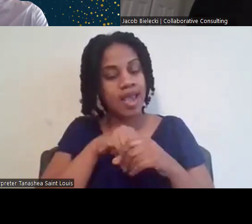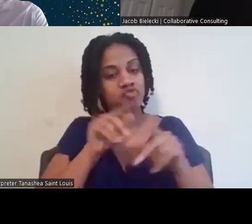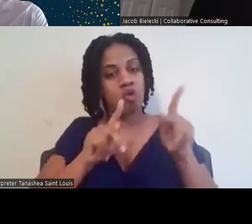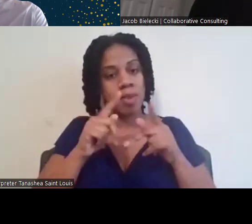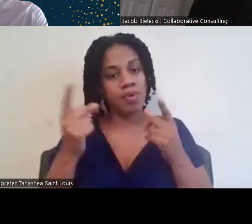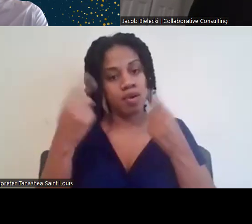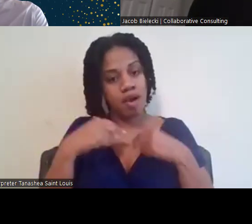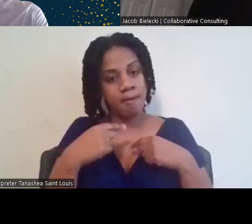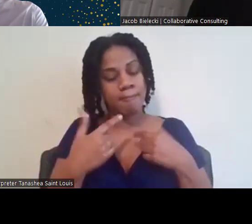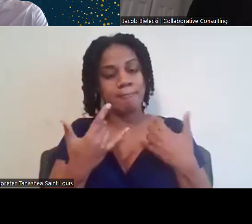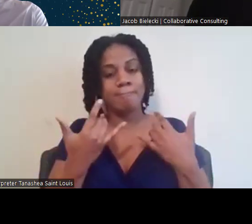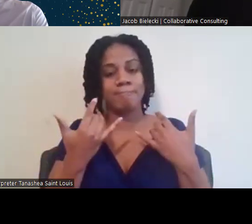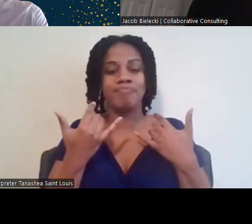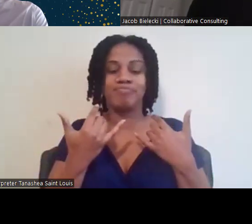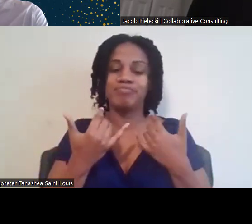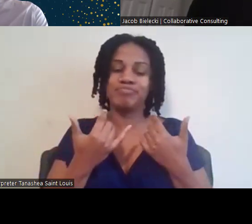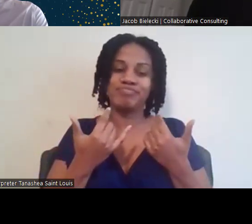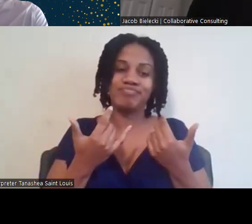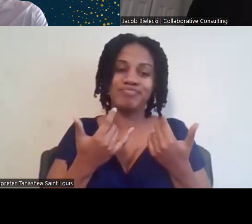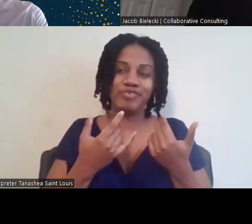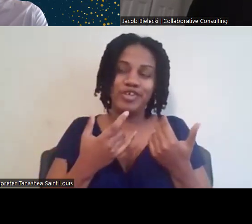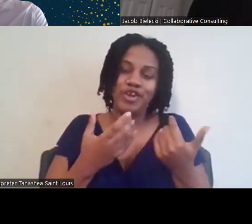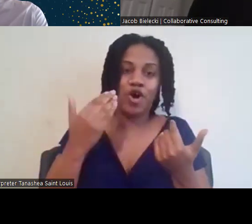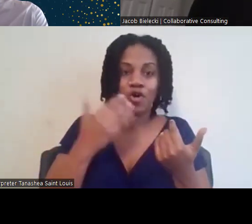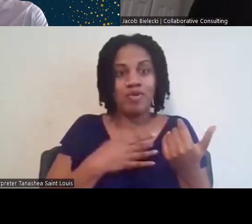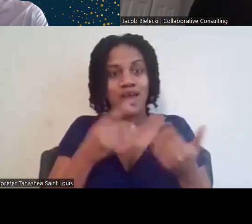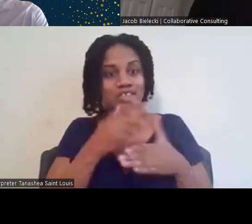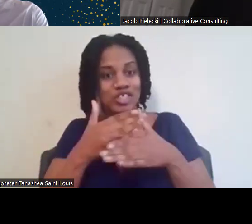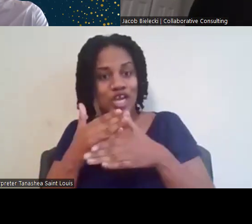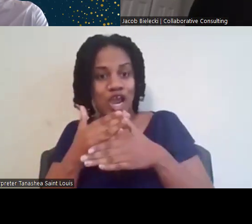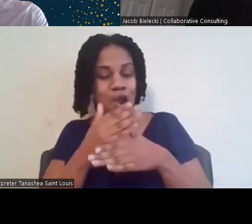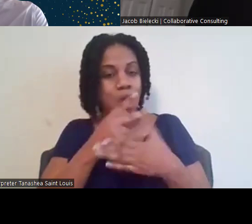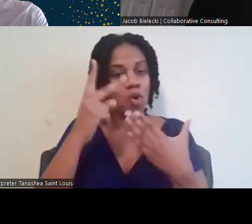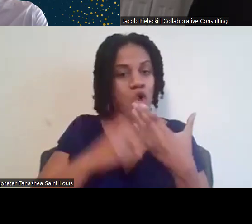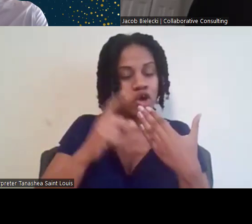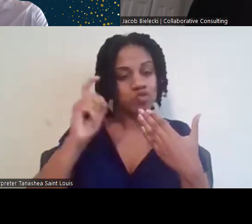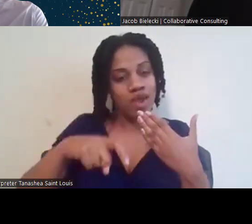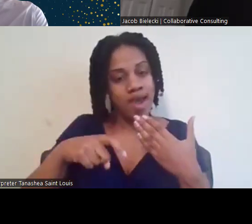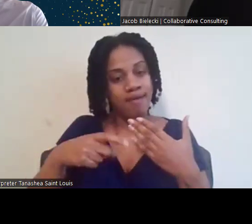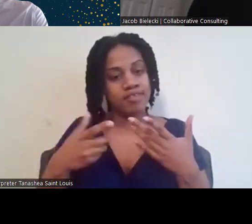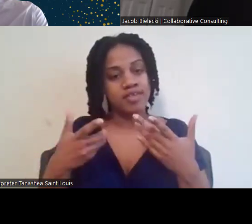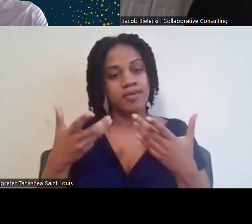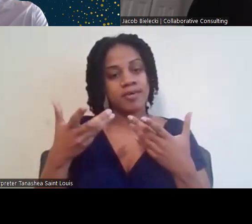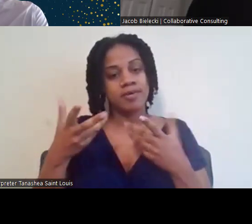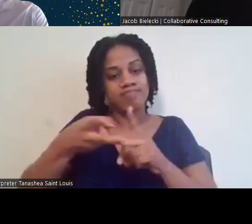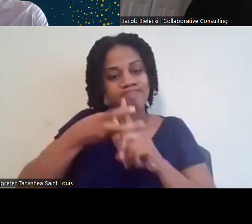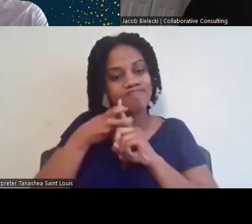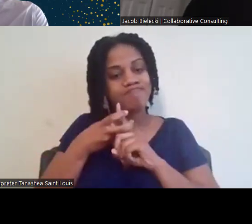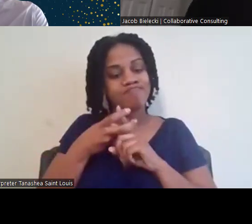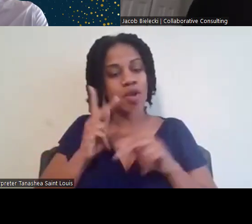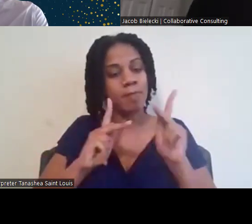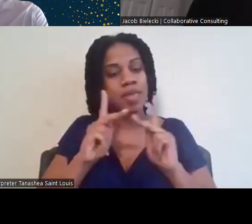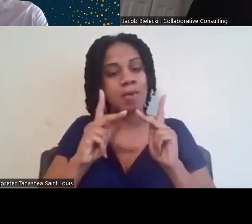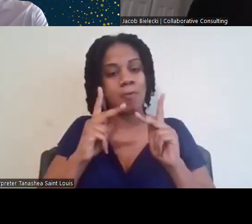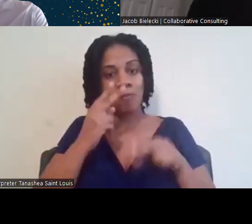again, as much as we'd like to share about all our programs, we got to get people there and entice them in some way and make it